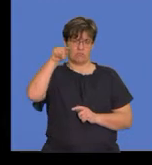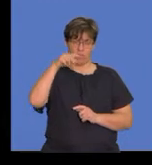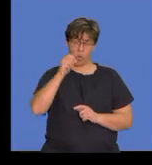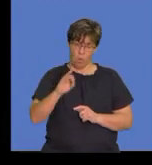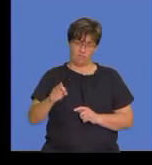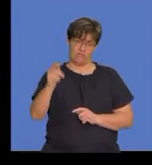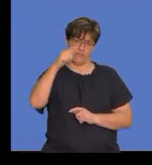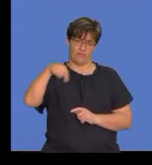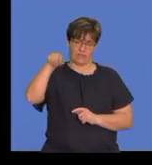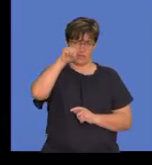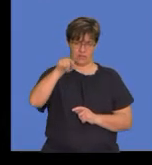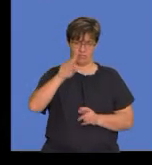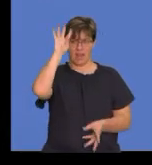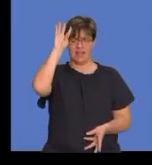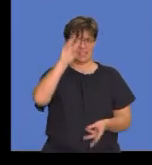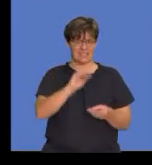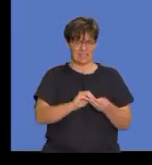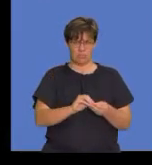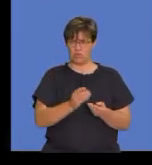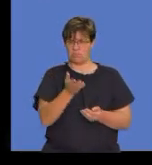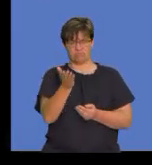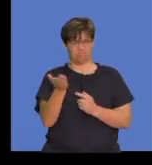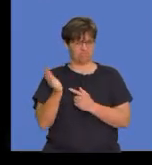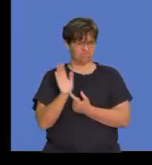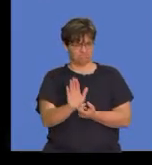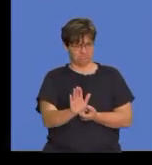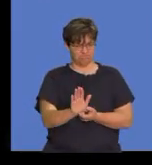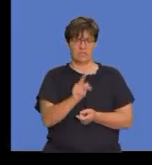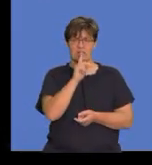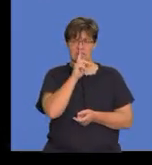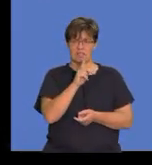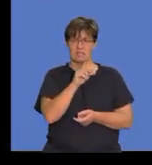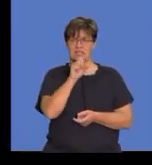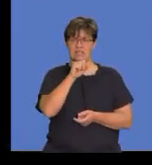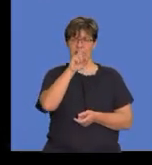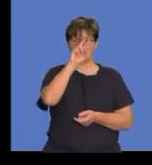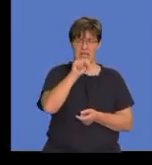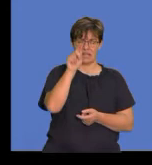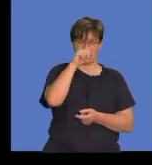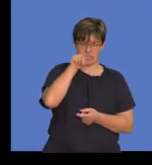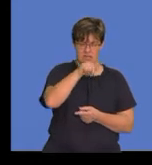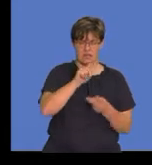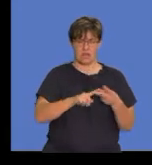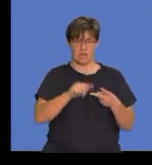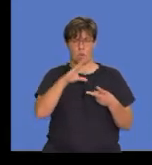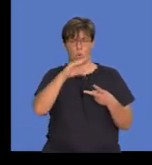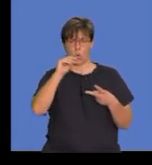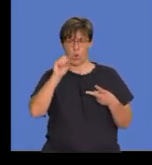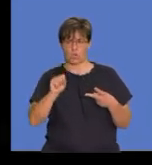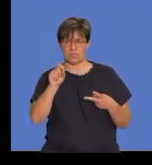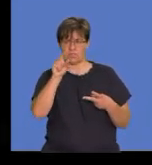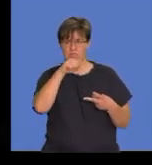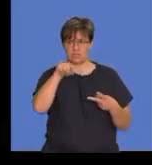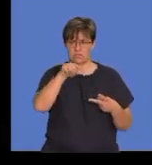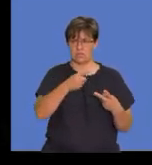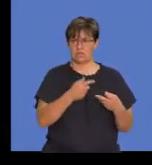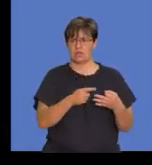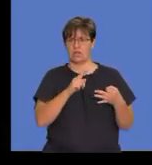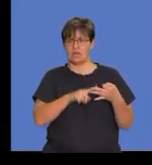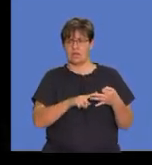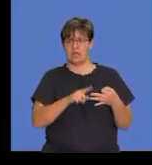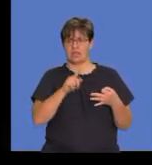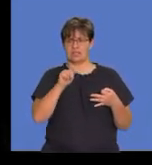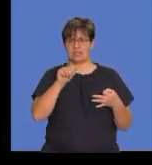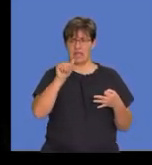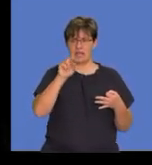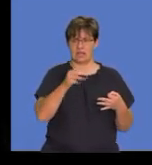theta. Now, a quick summary of this, you can see my sine theta is there, cos theta is